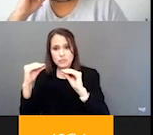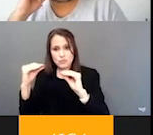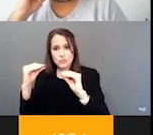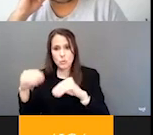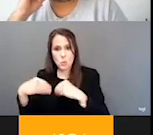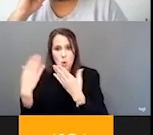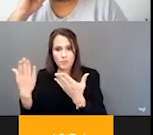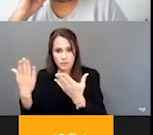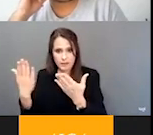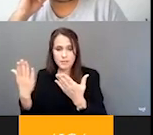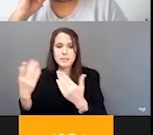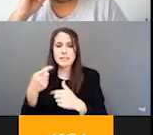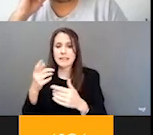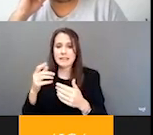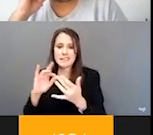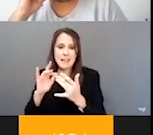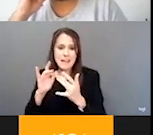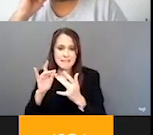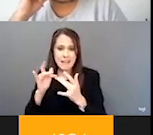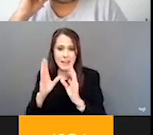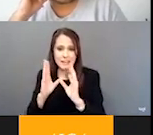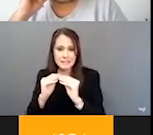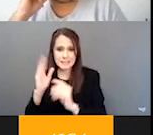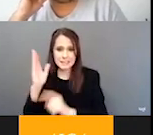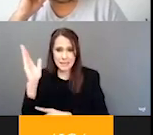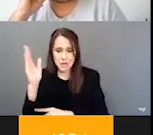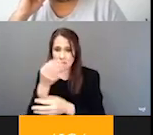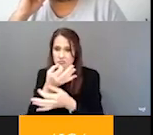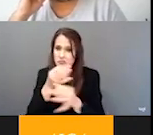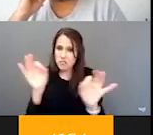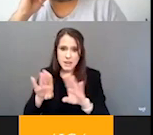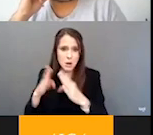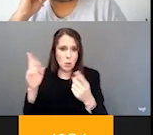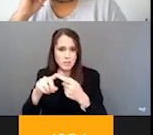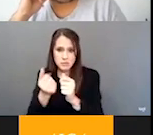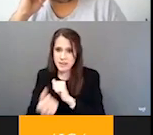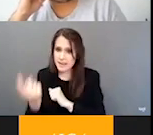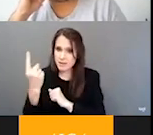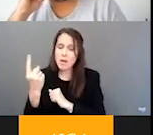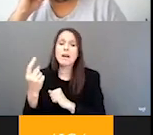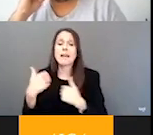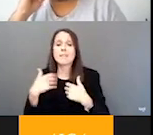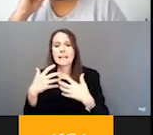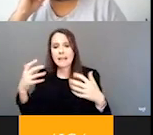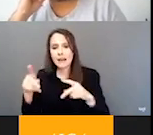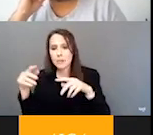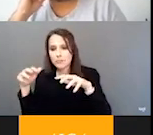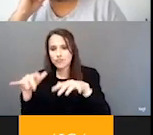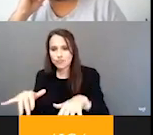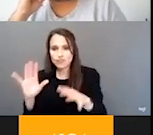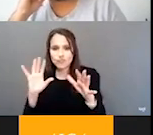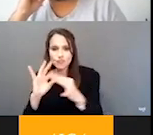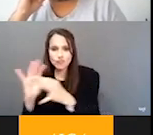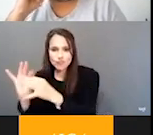offering this online seminar. It's free and open to the public, and we've had lots of people coming in. It was a